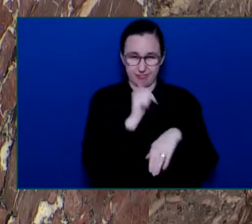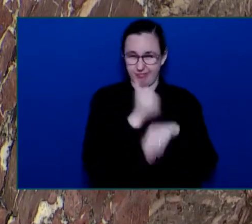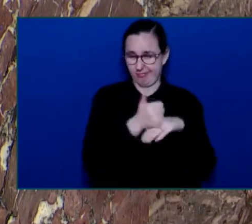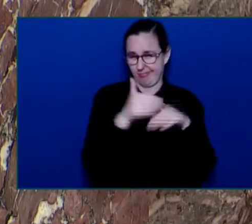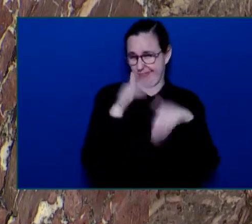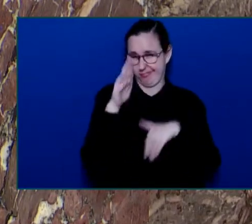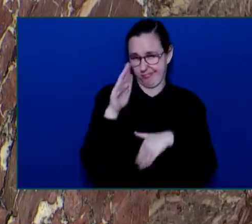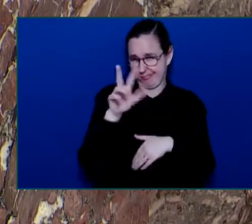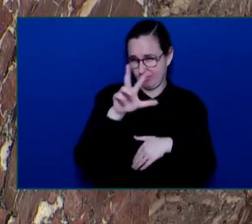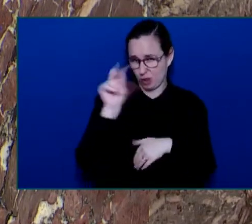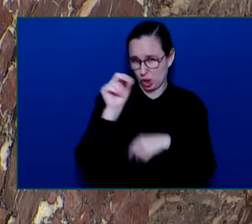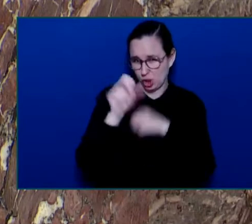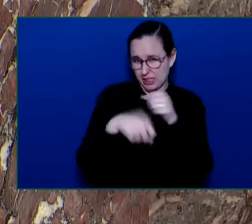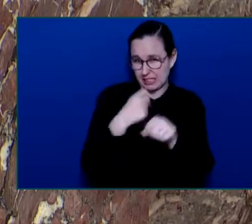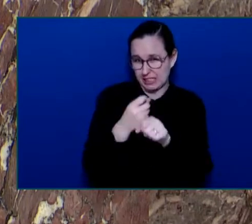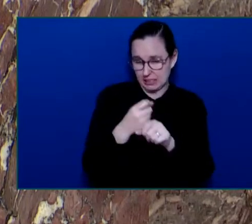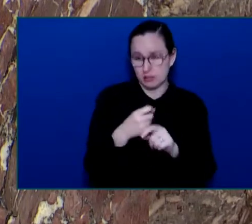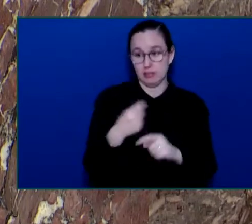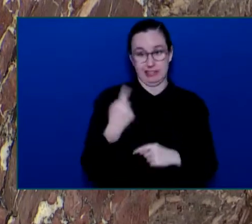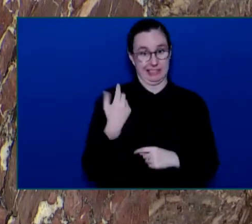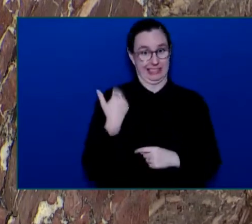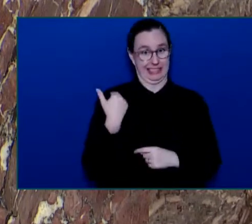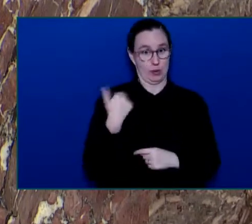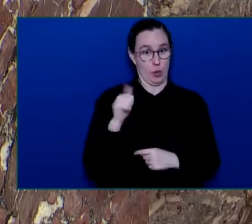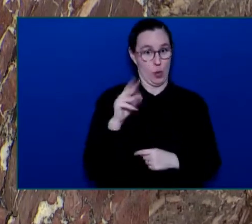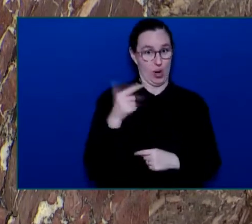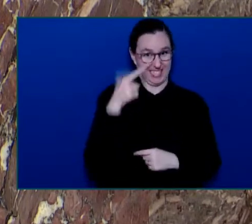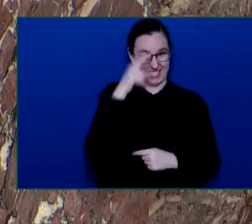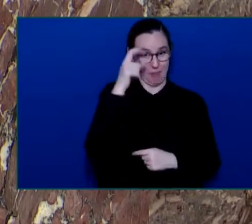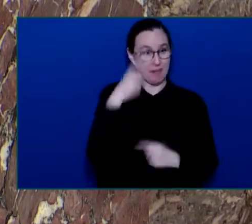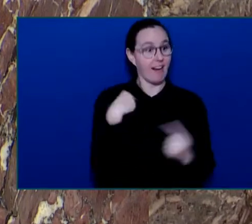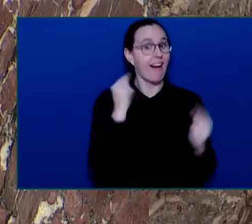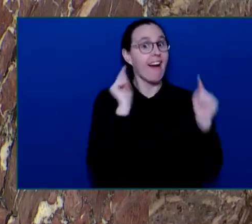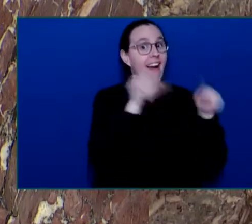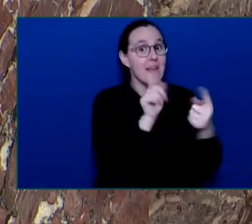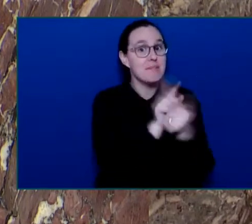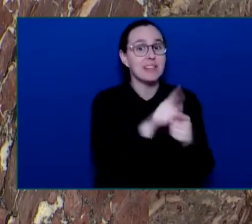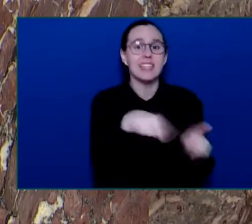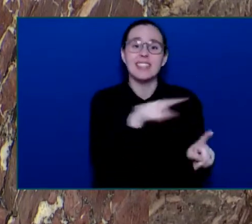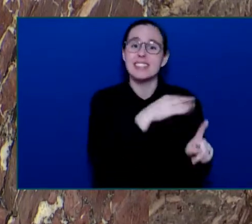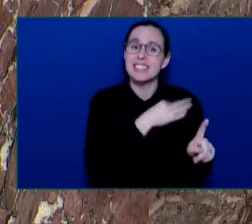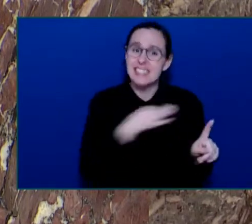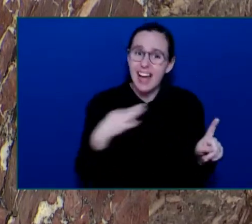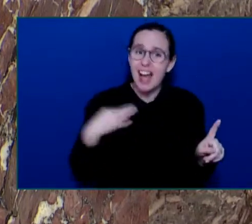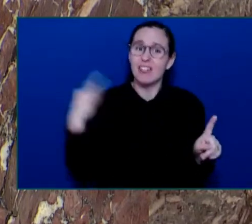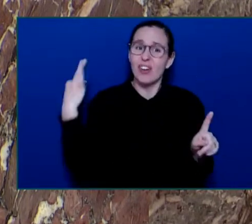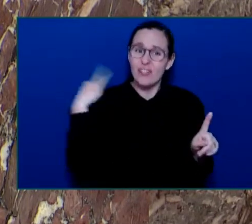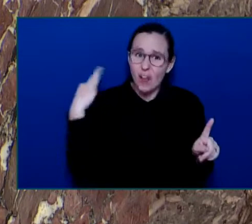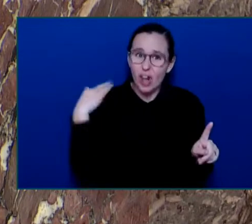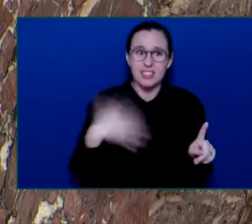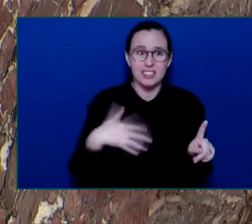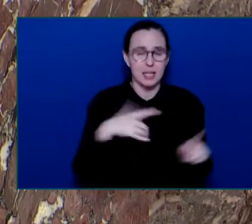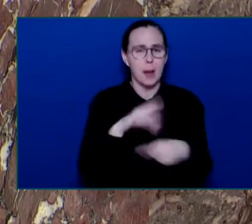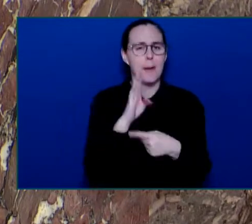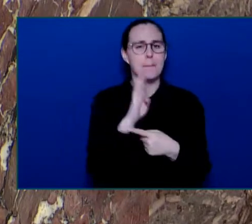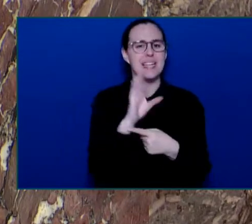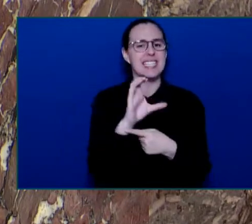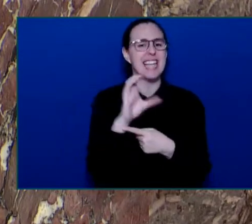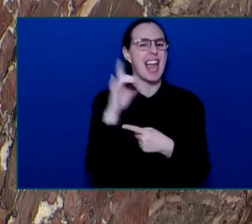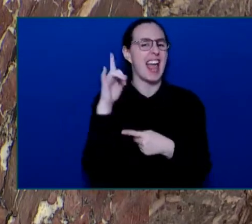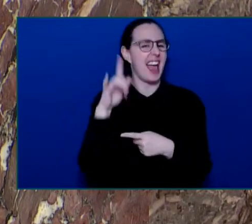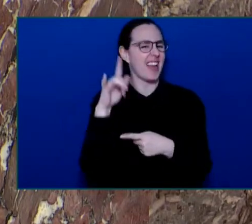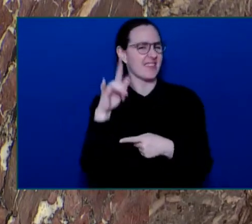team of staff and volunteers at the BC Aviation Museum who worked hard to preserve the 37